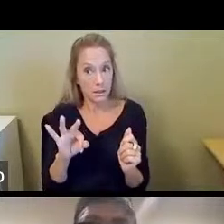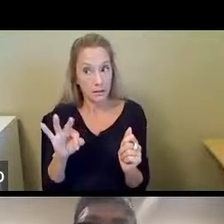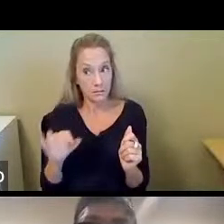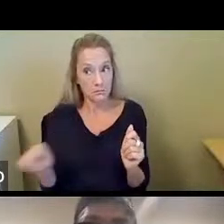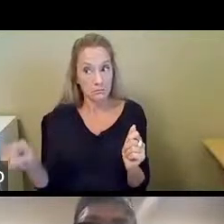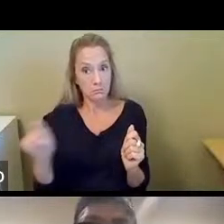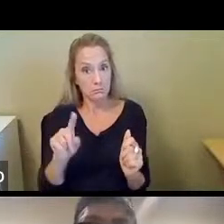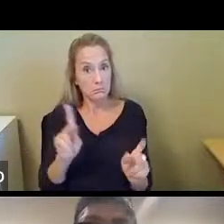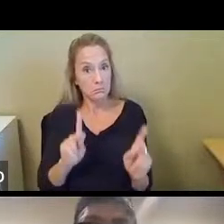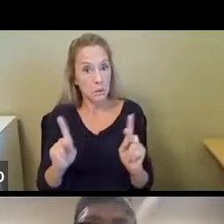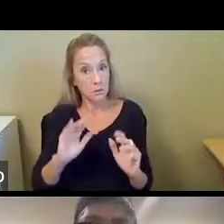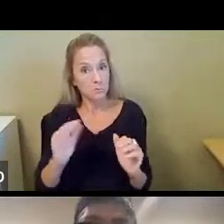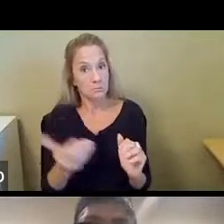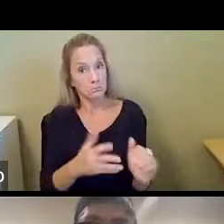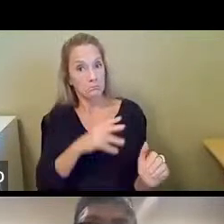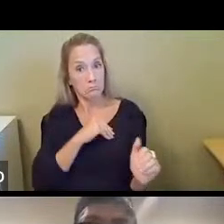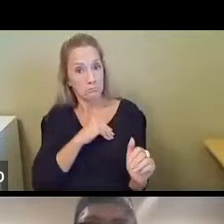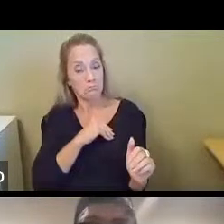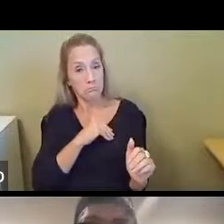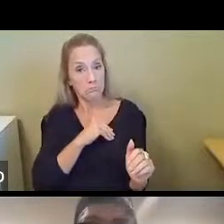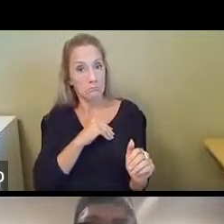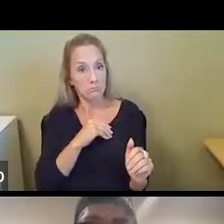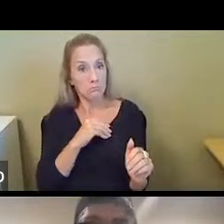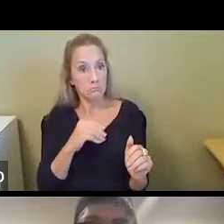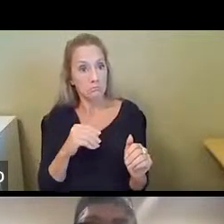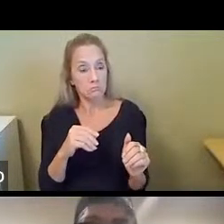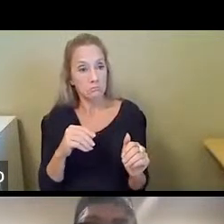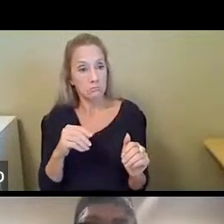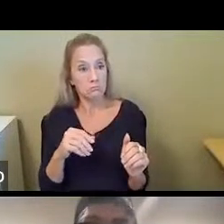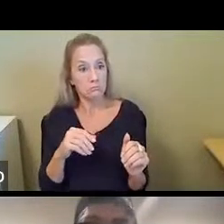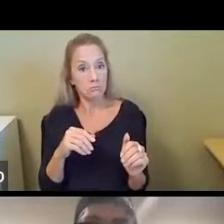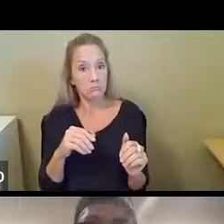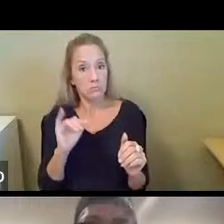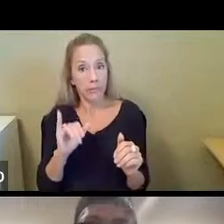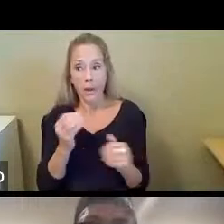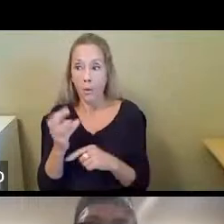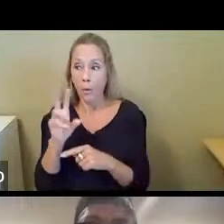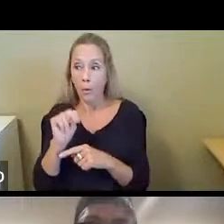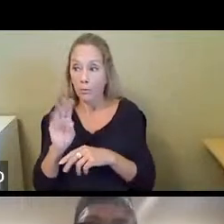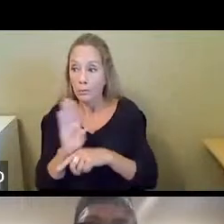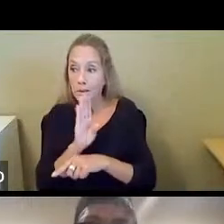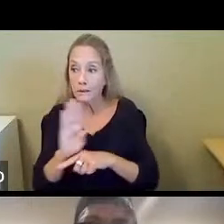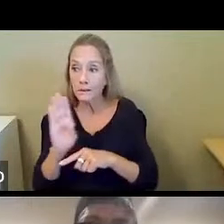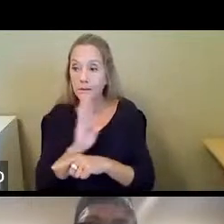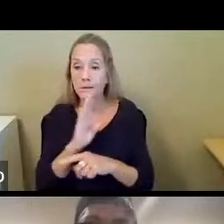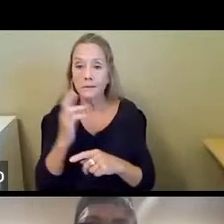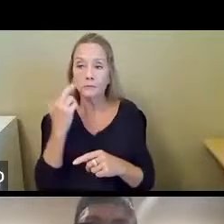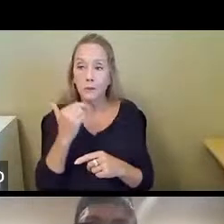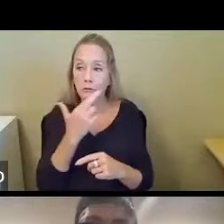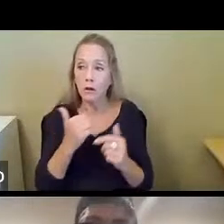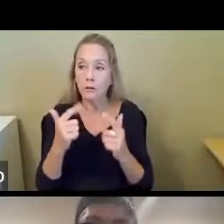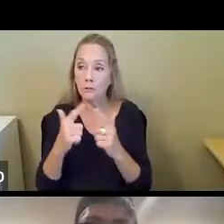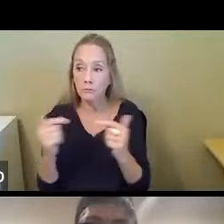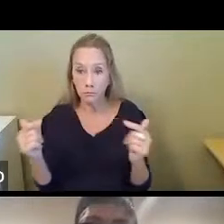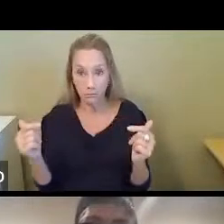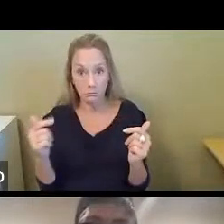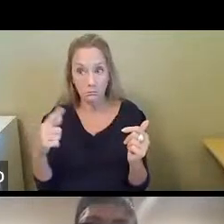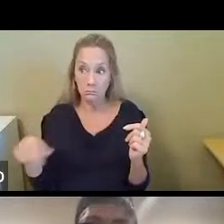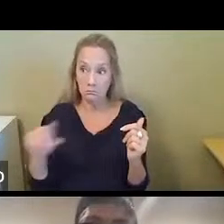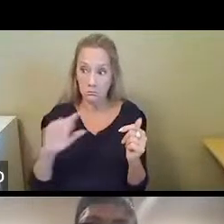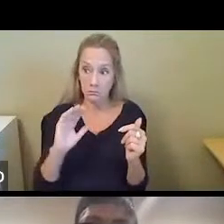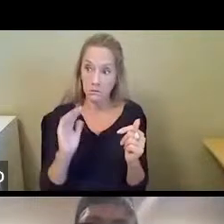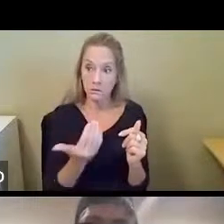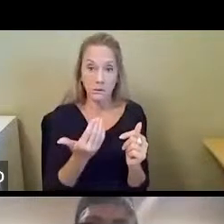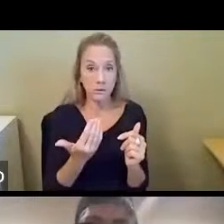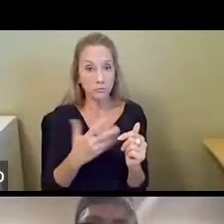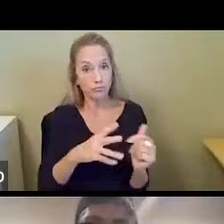accepted and used well by the owners of these restaurants and establishments? Are we making a